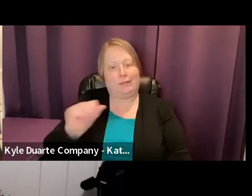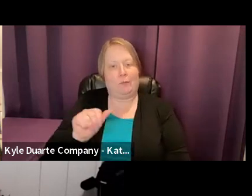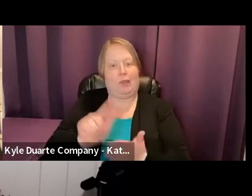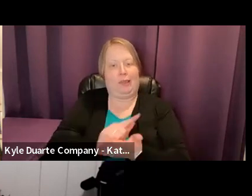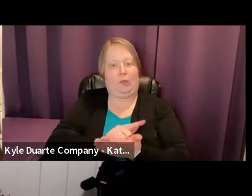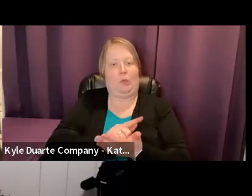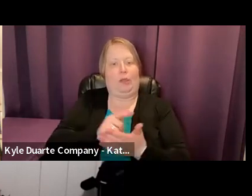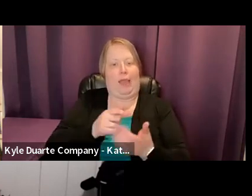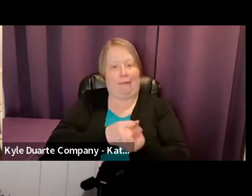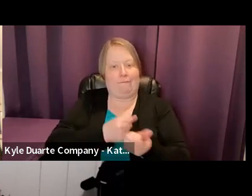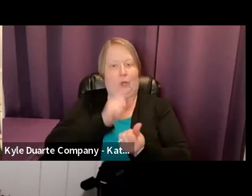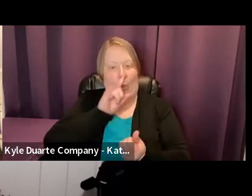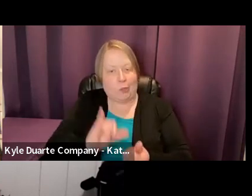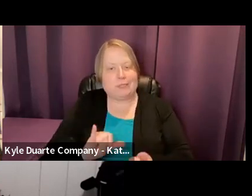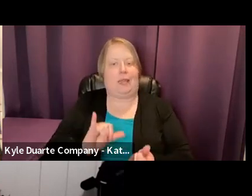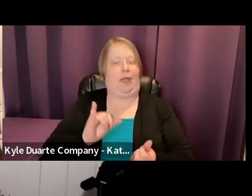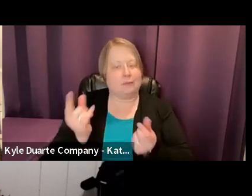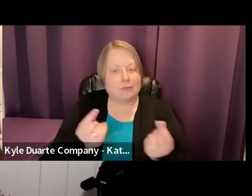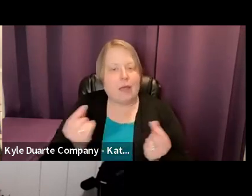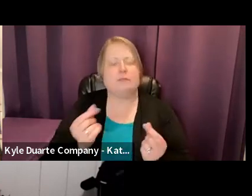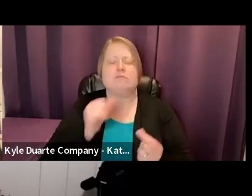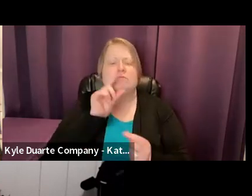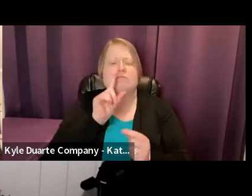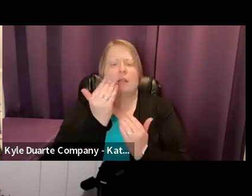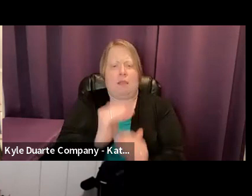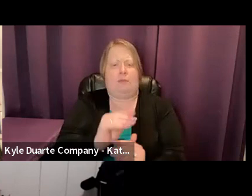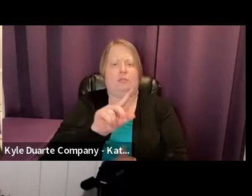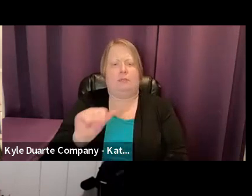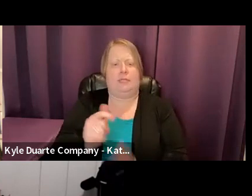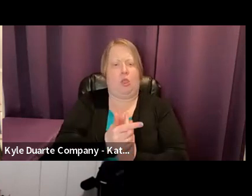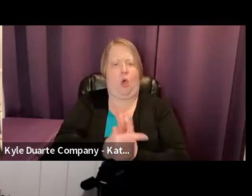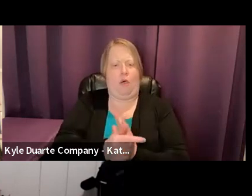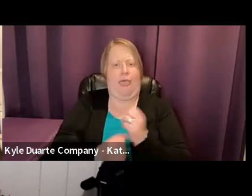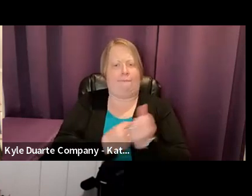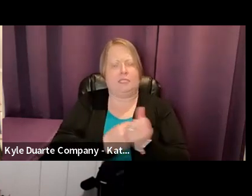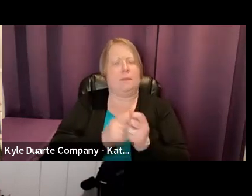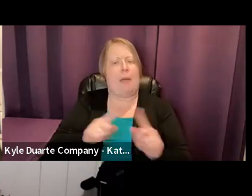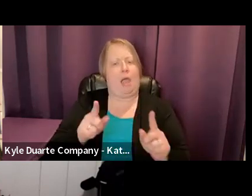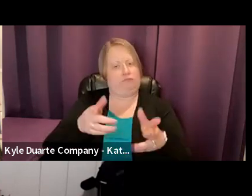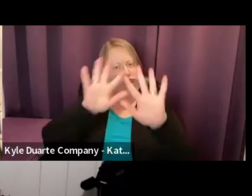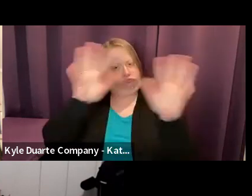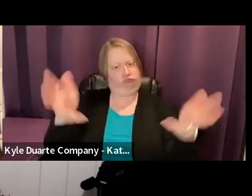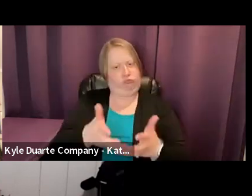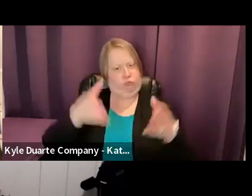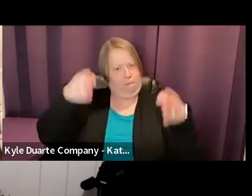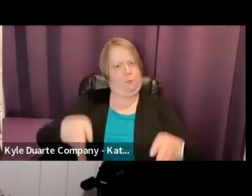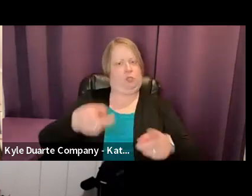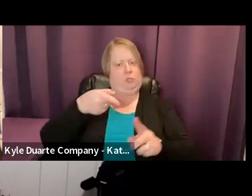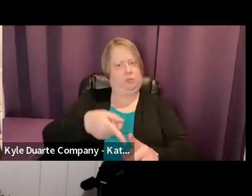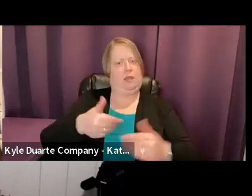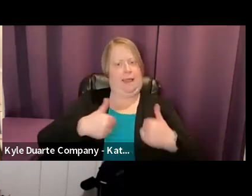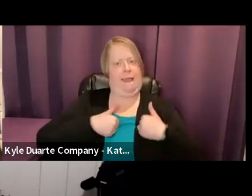not limiting them to just doing disability law and disability advocacy, but showing that they are in fact whole people with decision-making power and